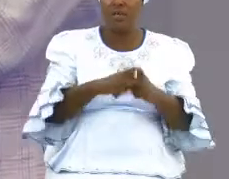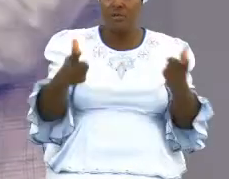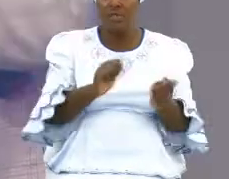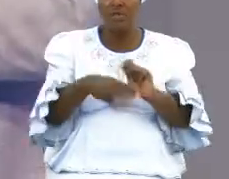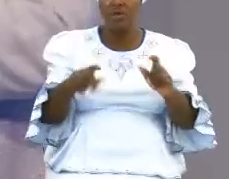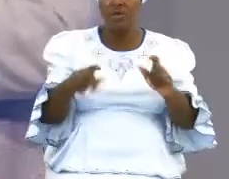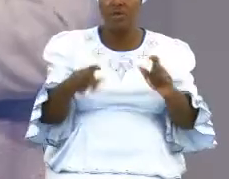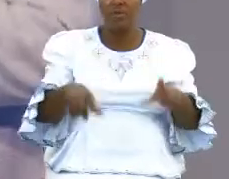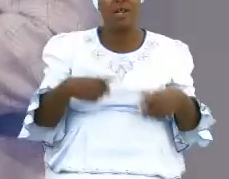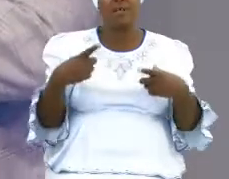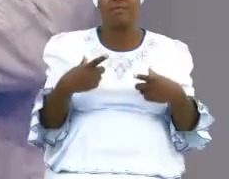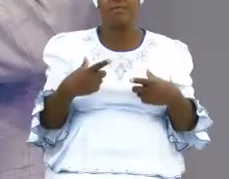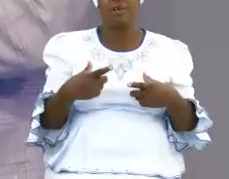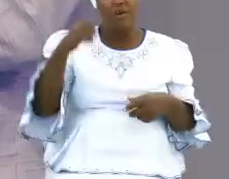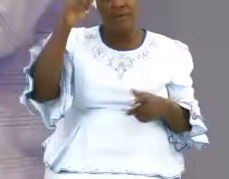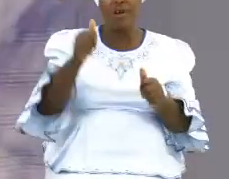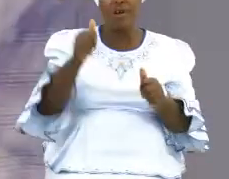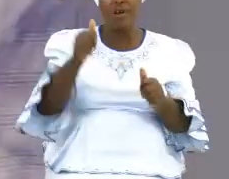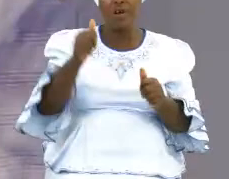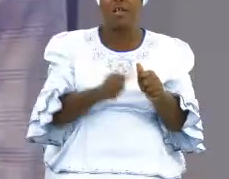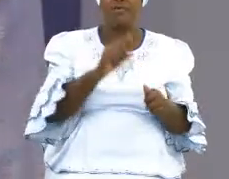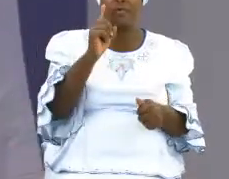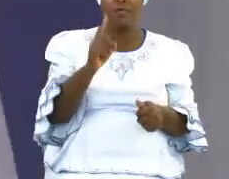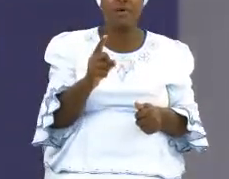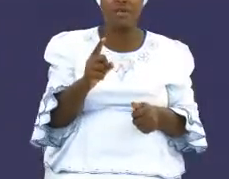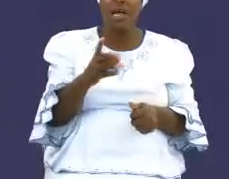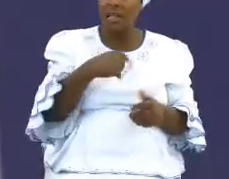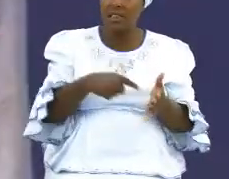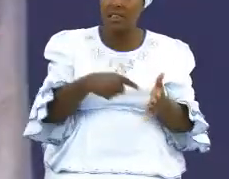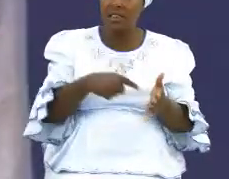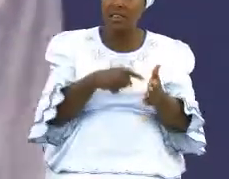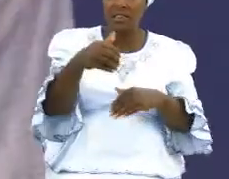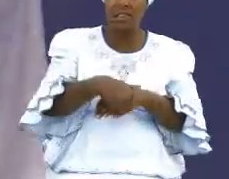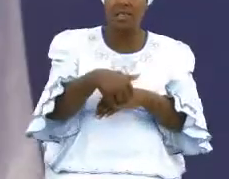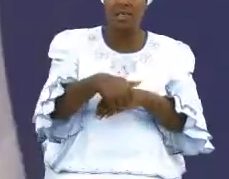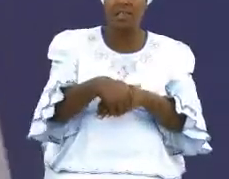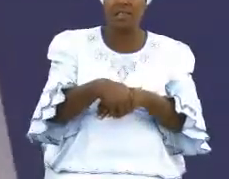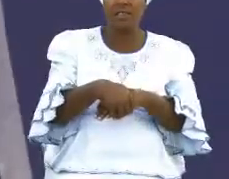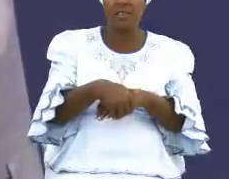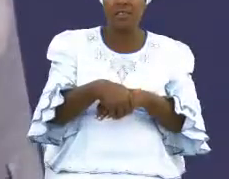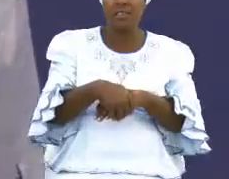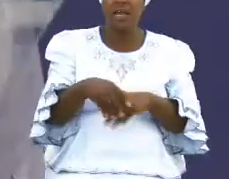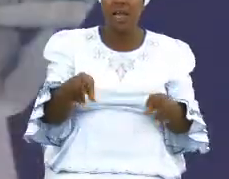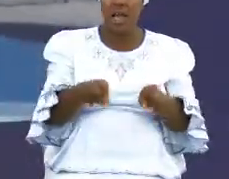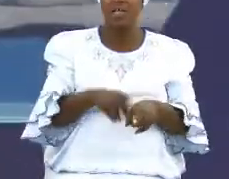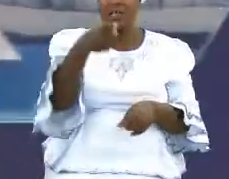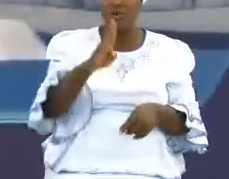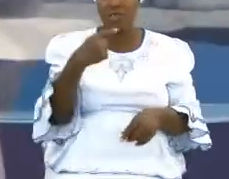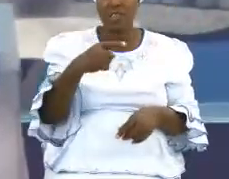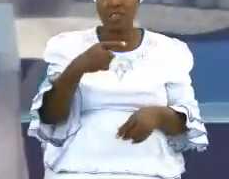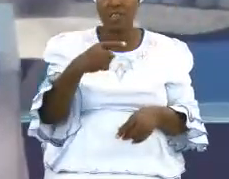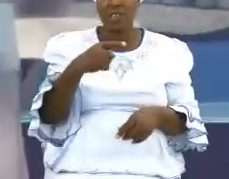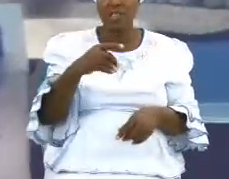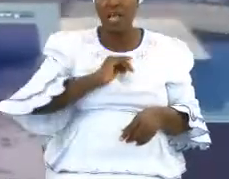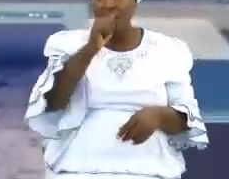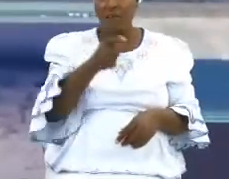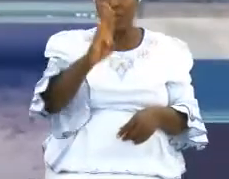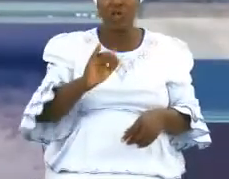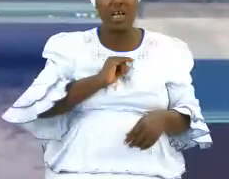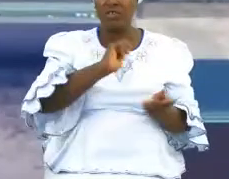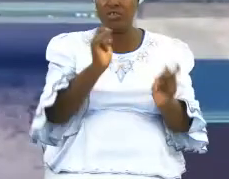life for everyone. And tonight, as God says, I am God, I change